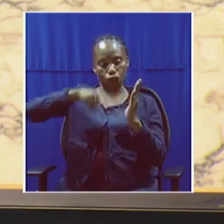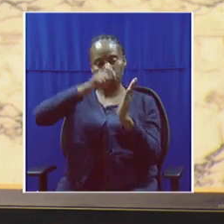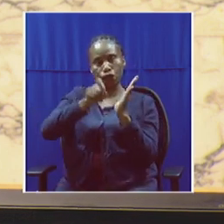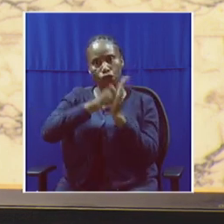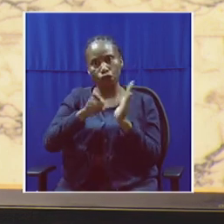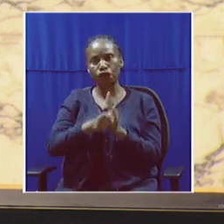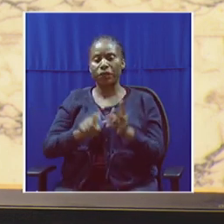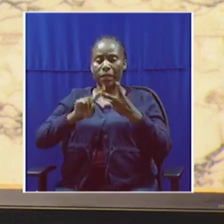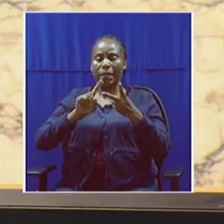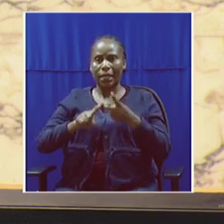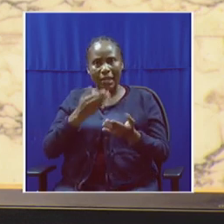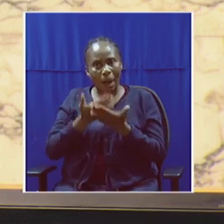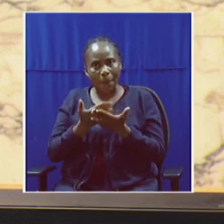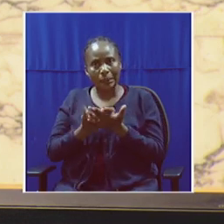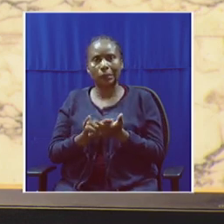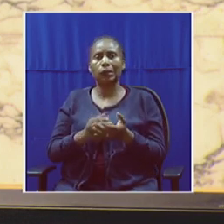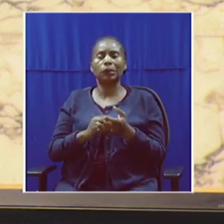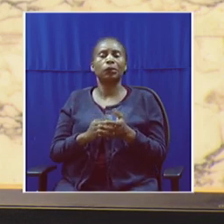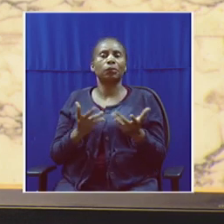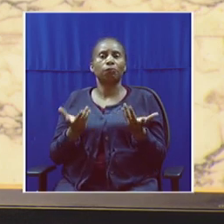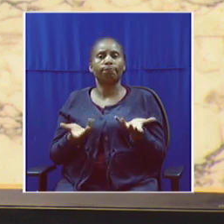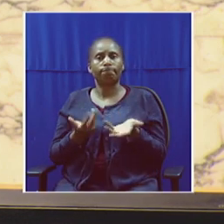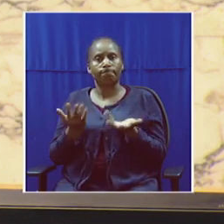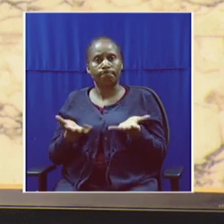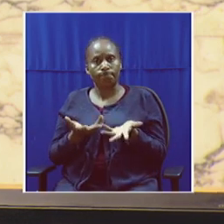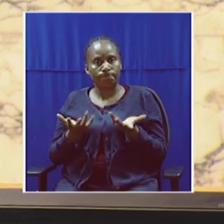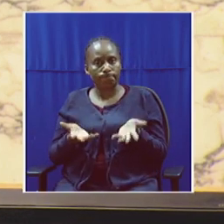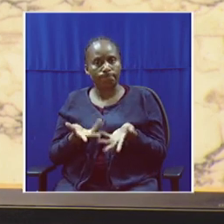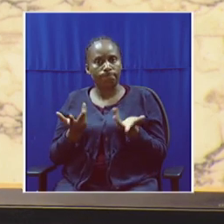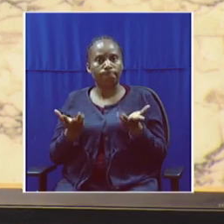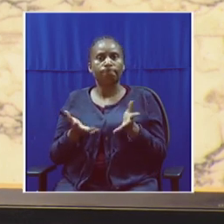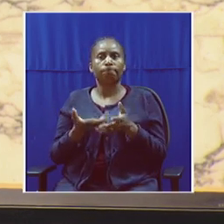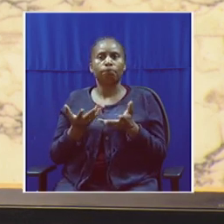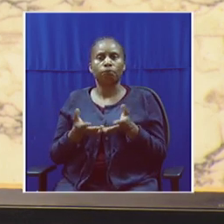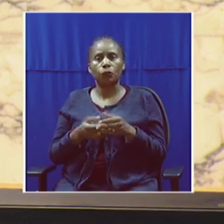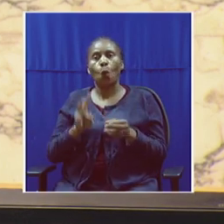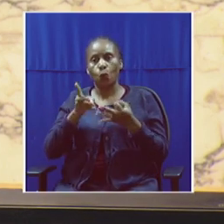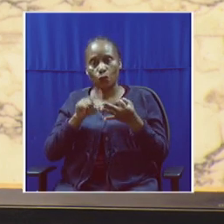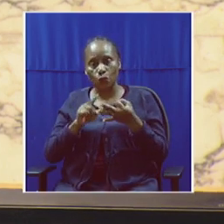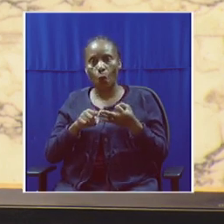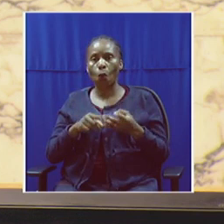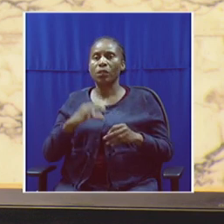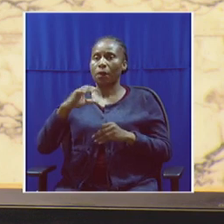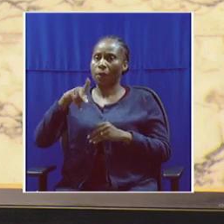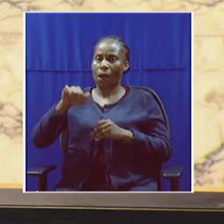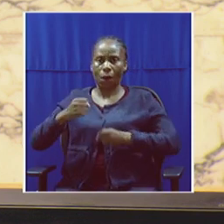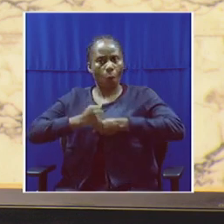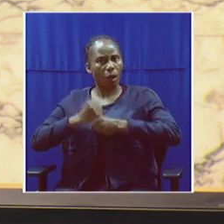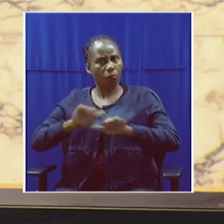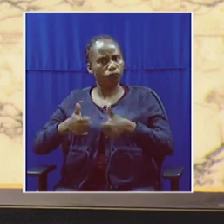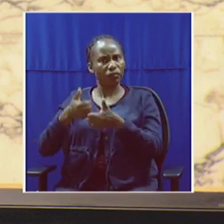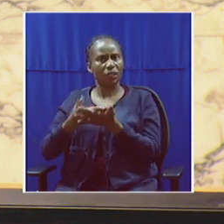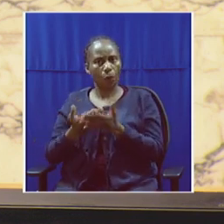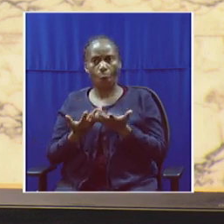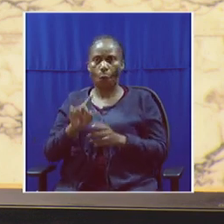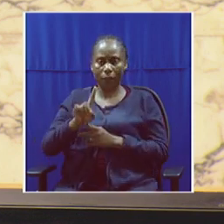capacity in as far as in as far as uh capabilities of CPAs is concerned in view